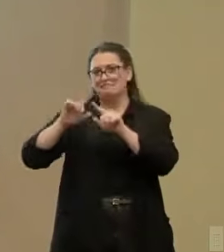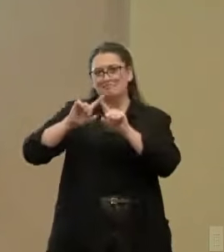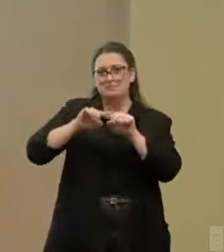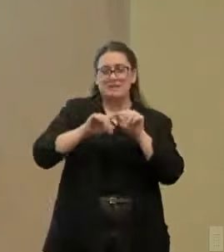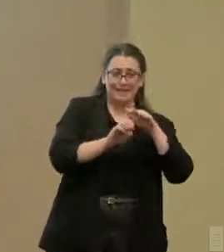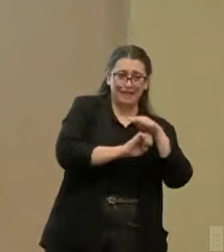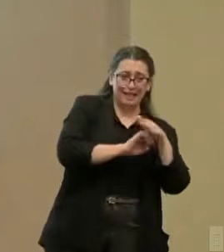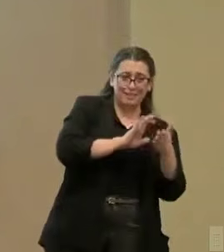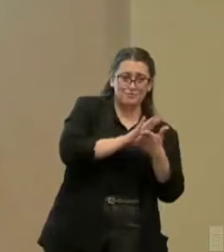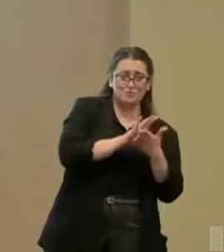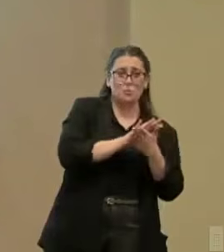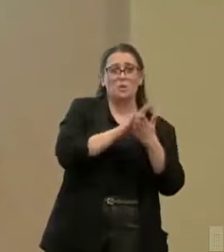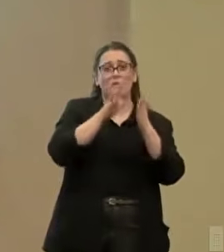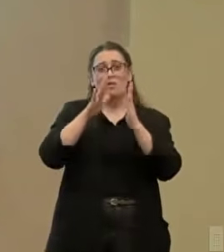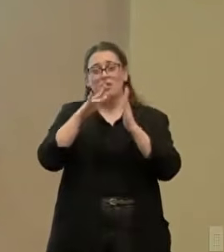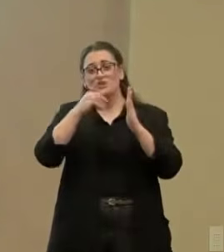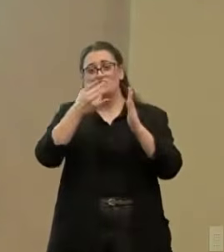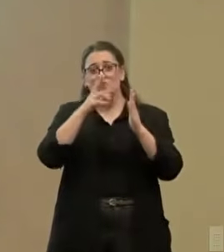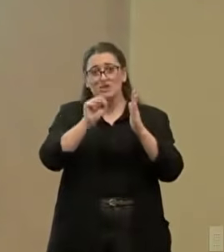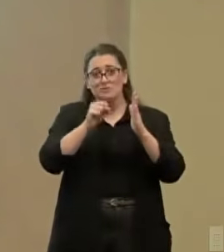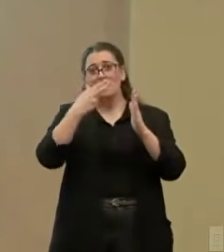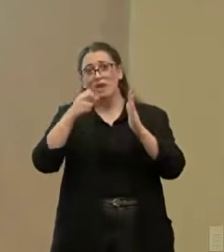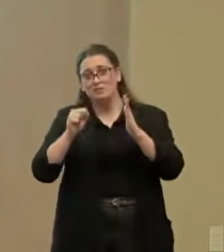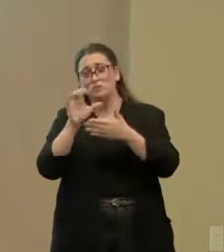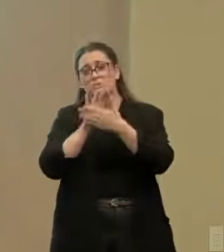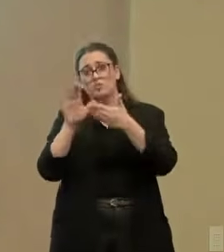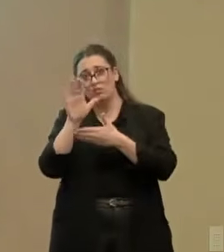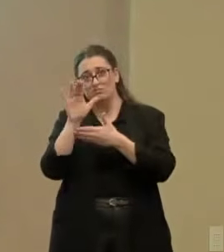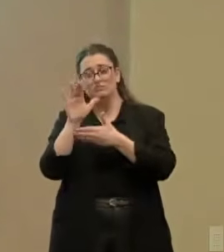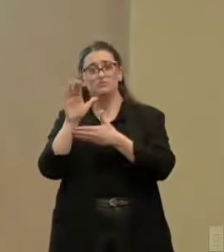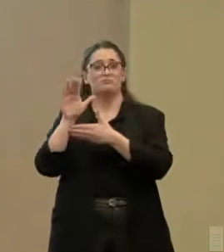Elementary school, junior high school, college,